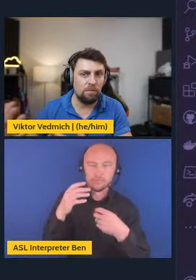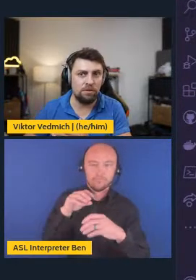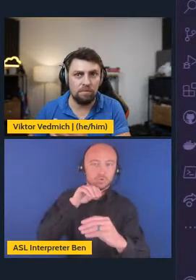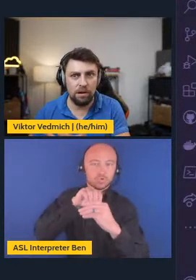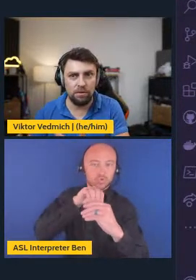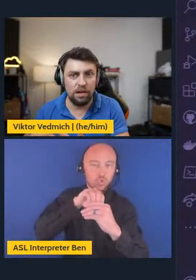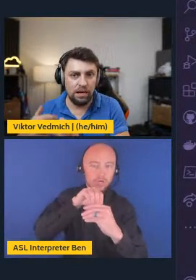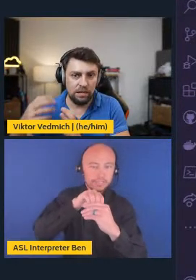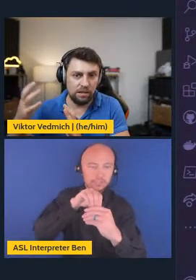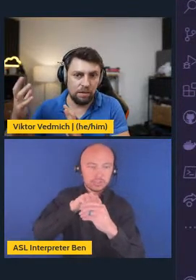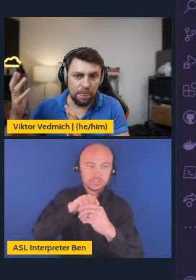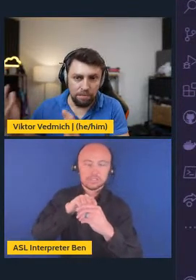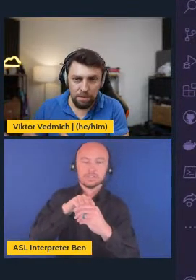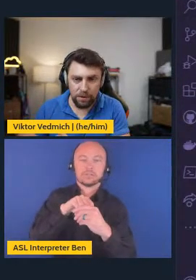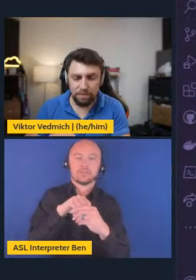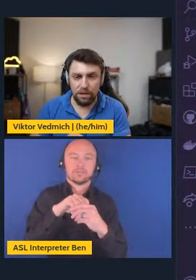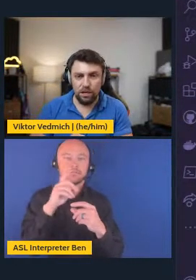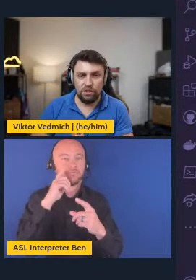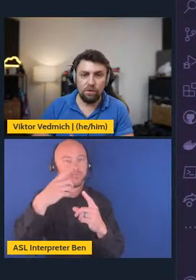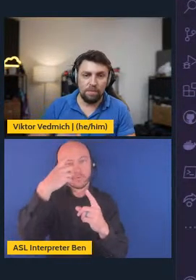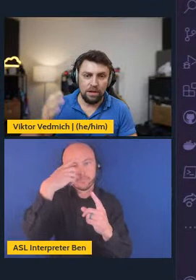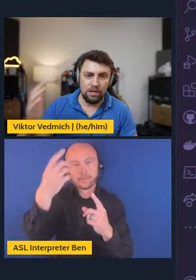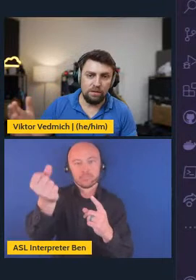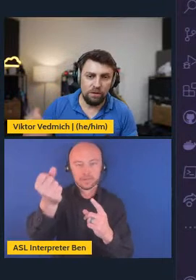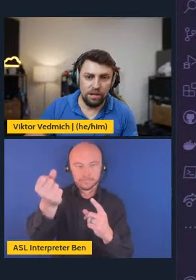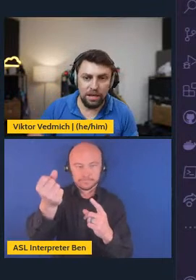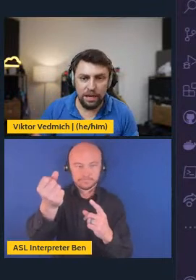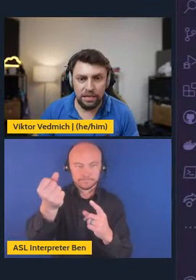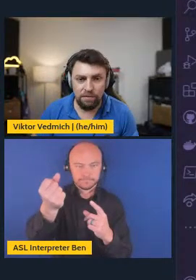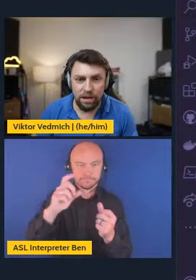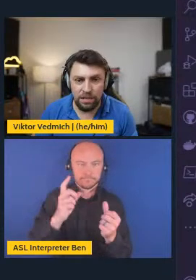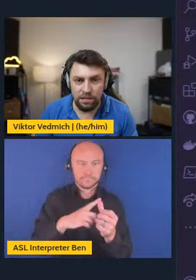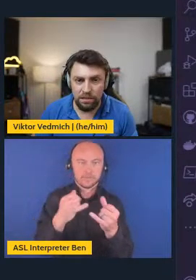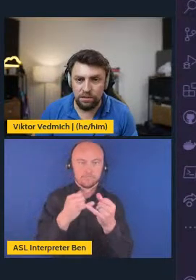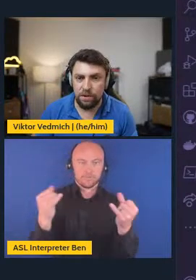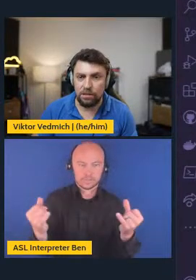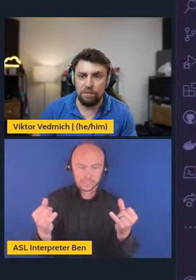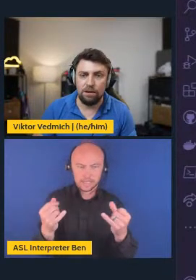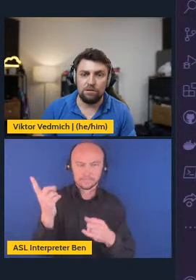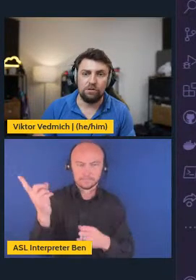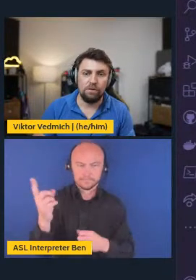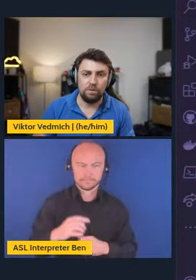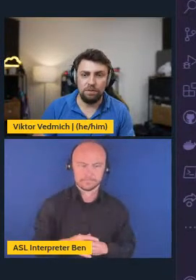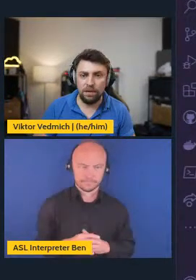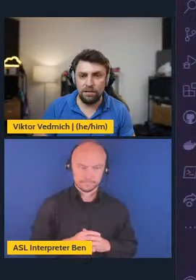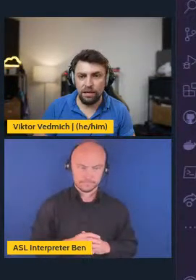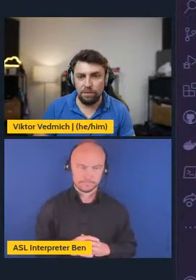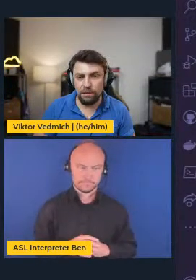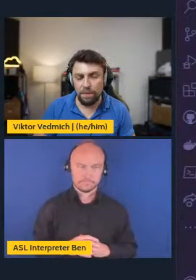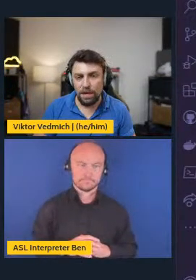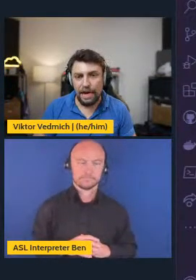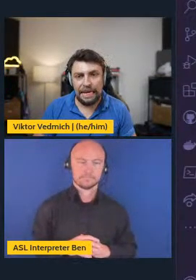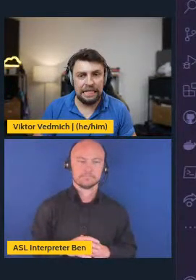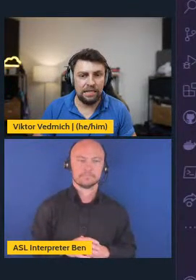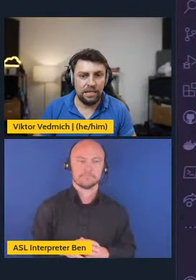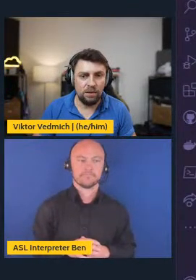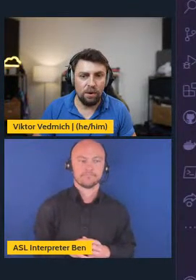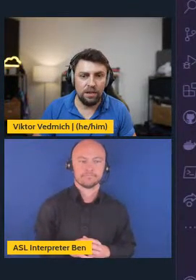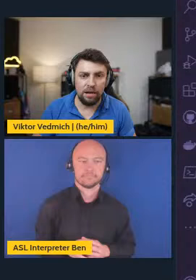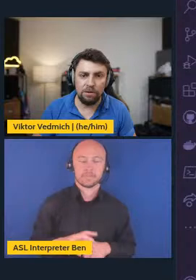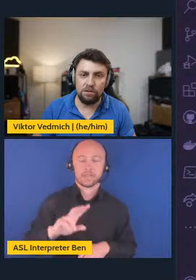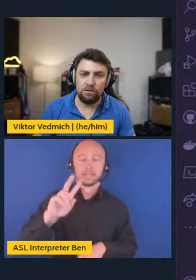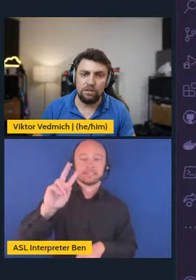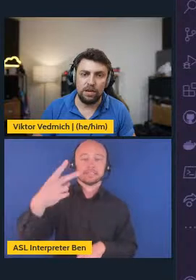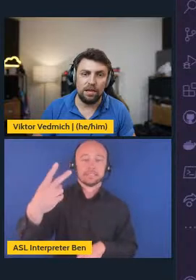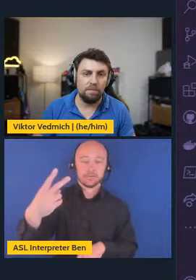more important about the memory. So in the first line, I defined it construct about storage optimized labeled. And in the second one,